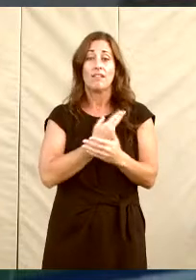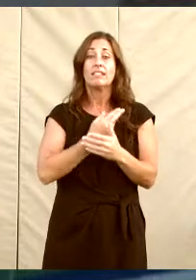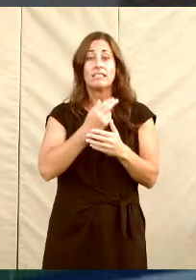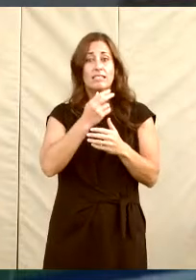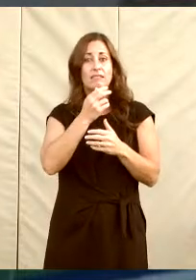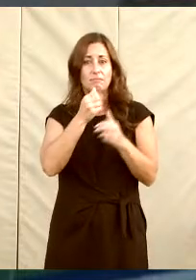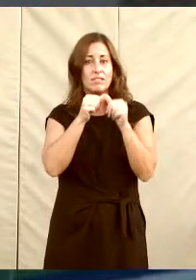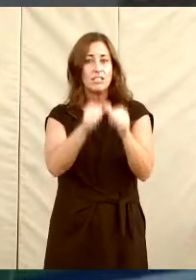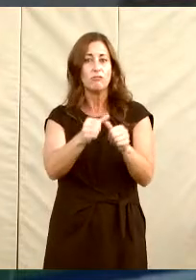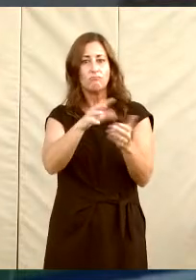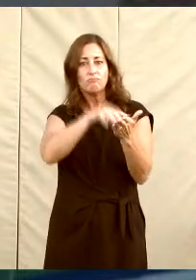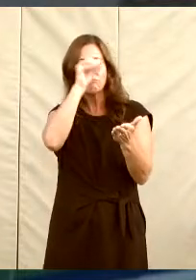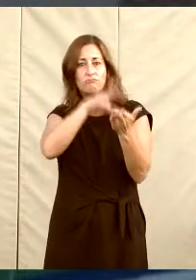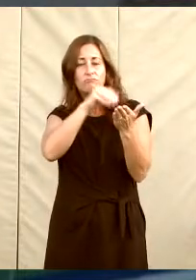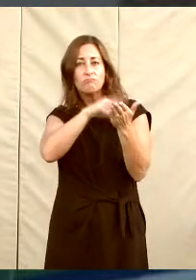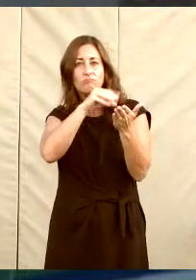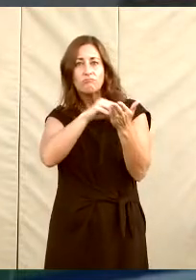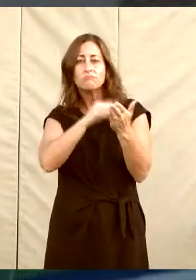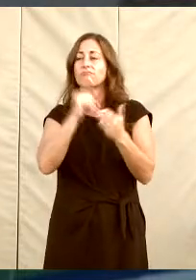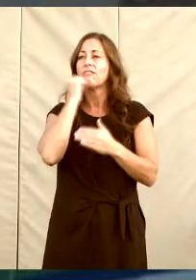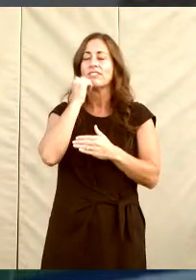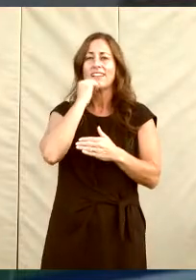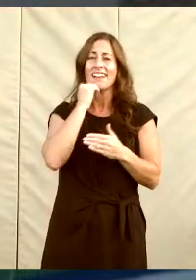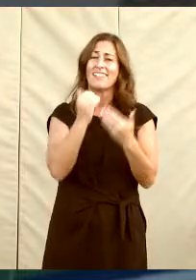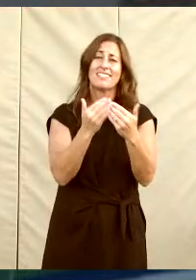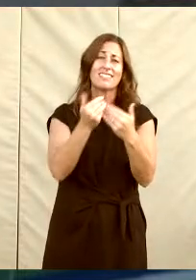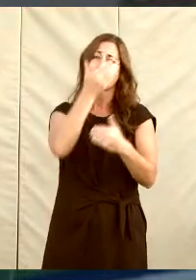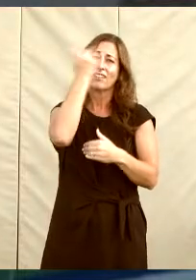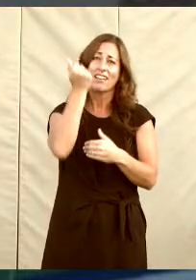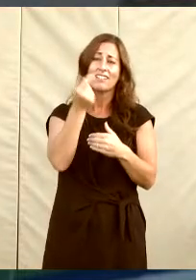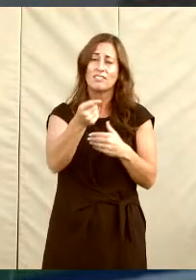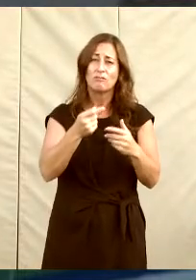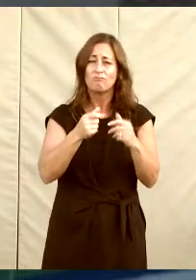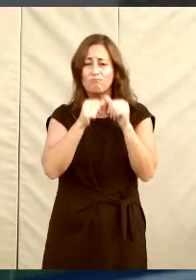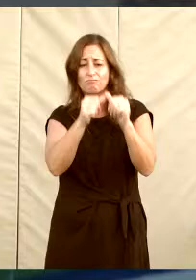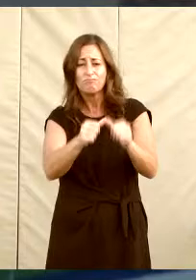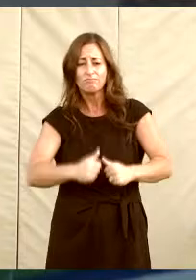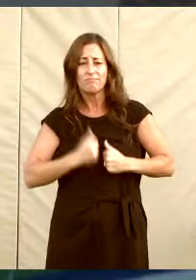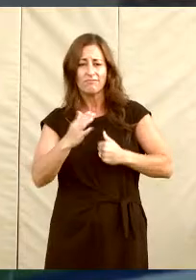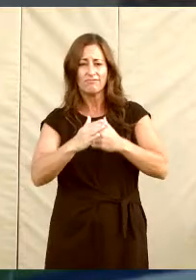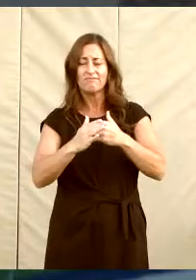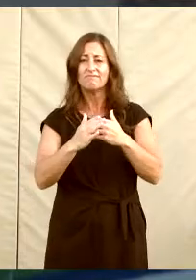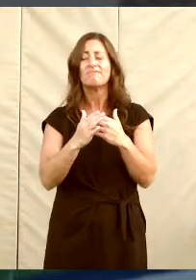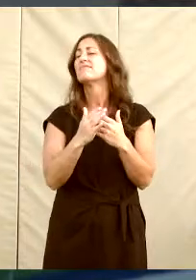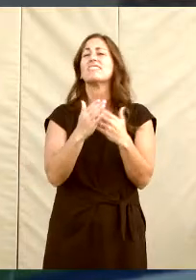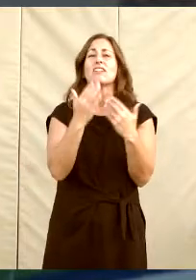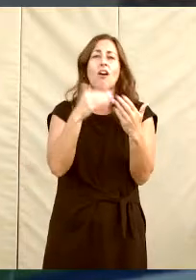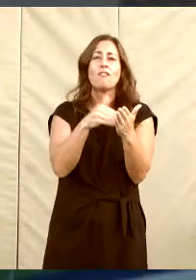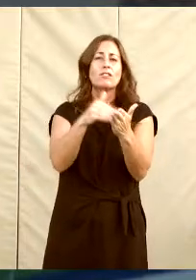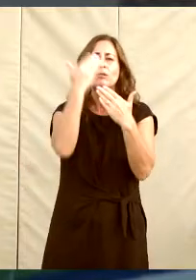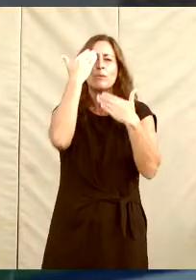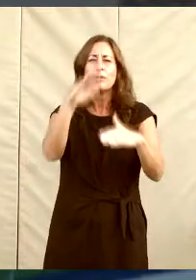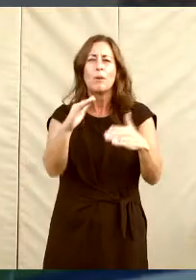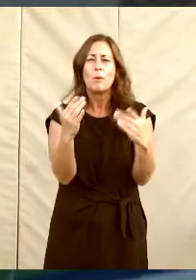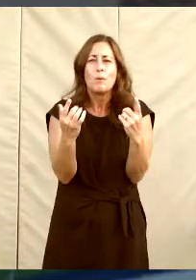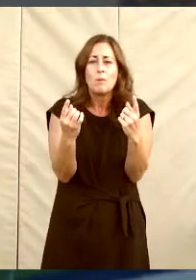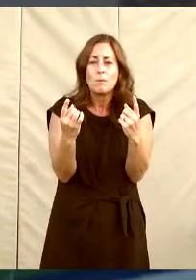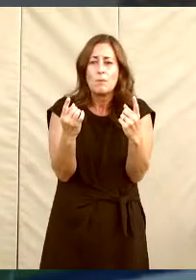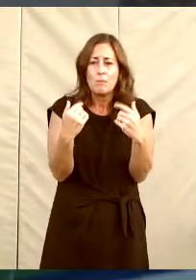day, and it's easy to forget as you're trying to live the rest of your life. We often don't know what we will have until we lose